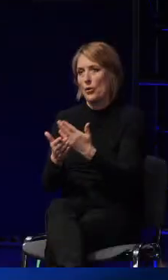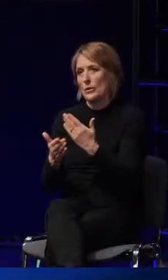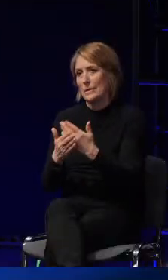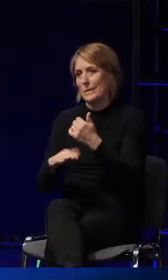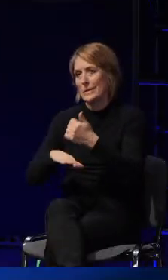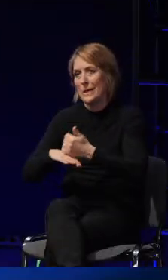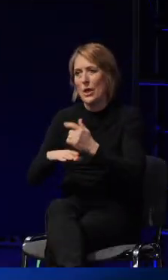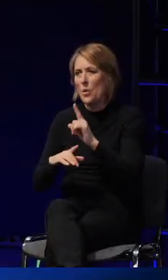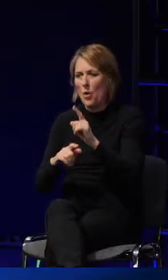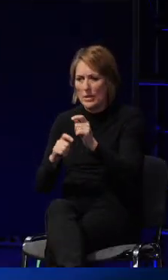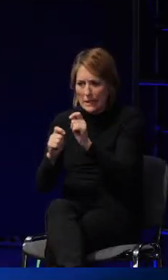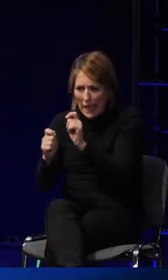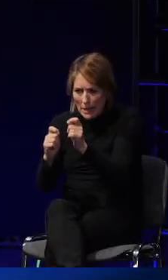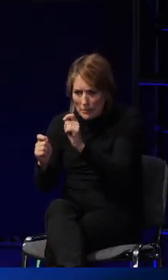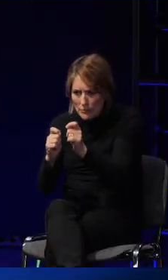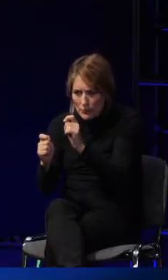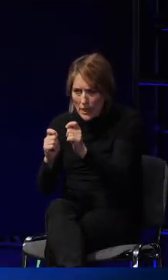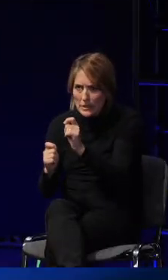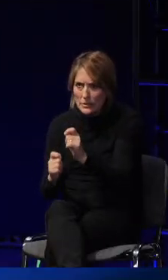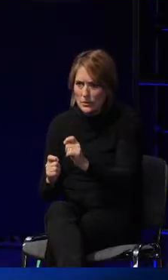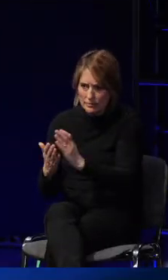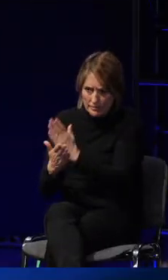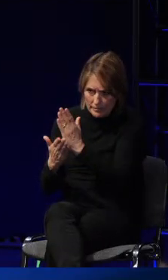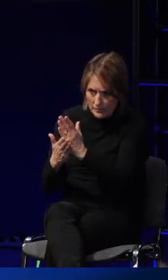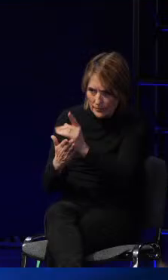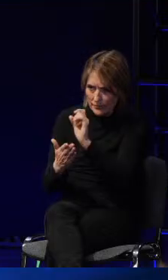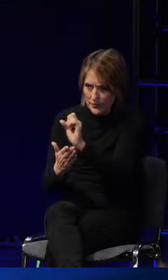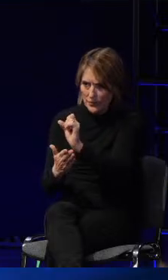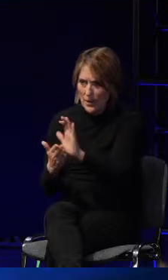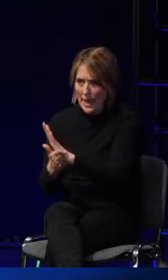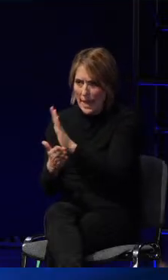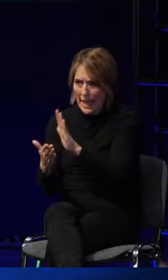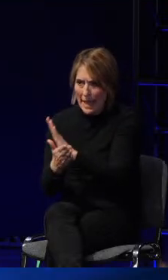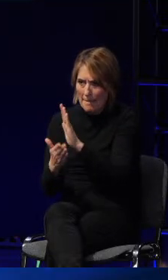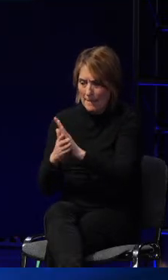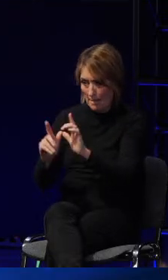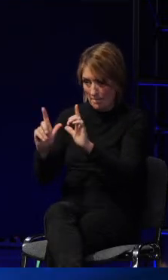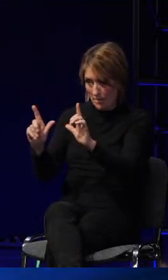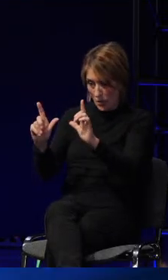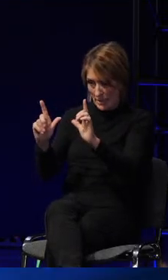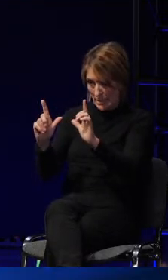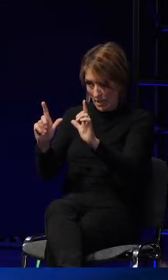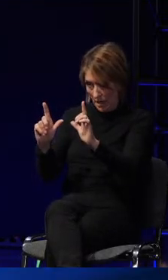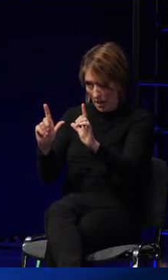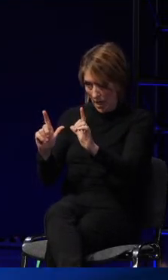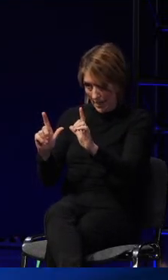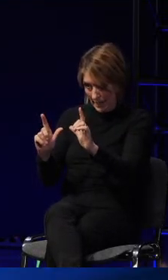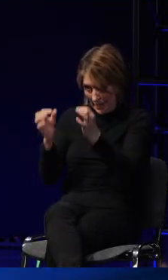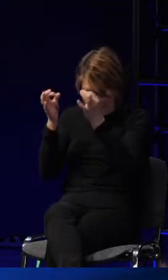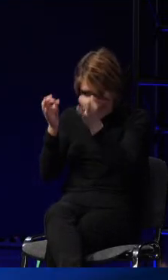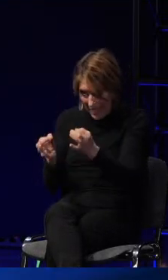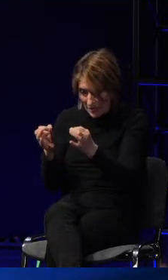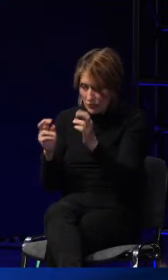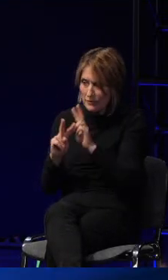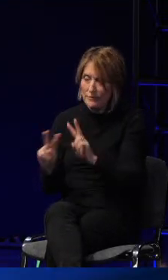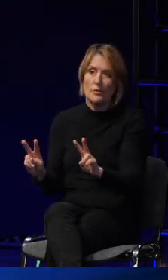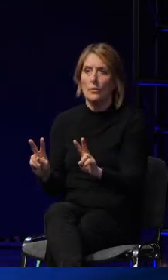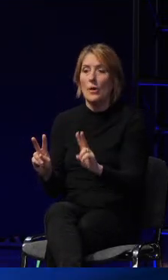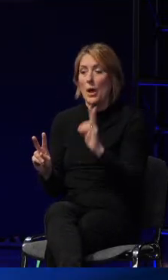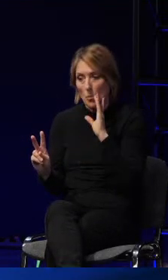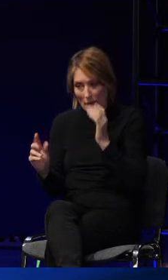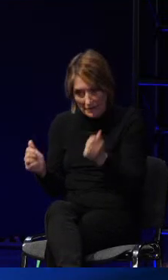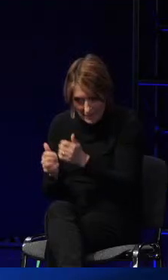to make sure that you're happy that the monitor is giving you an accurate view? And then once that's done, how do you allow for